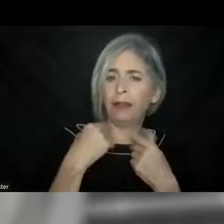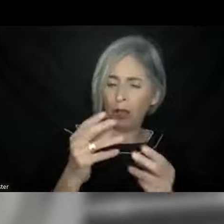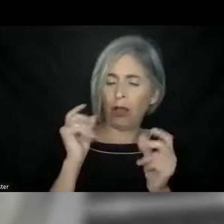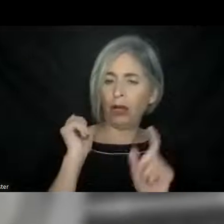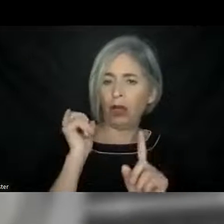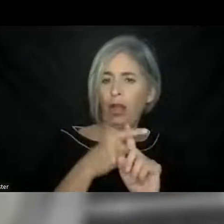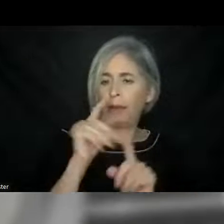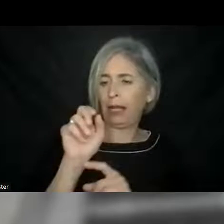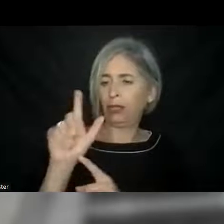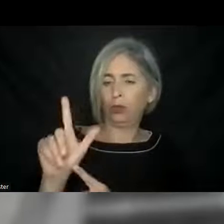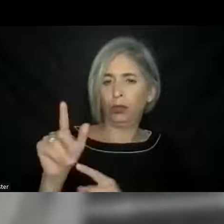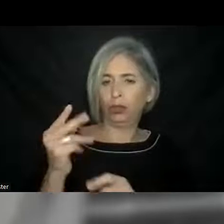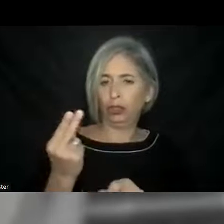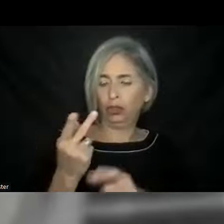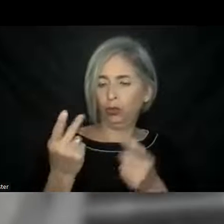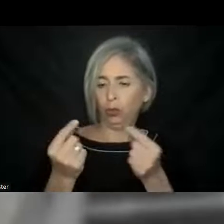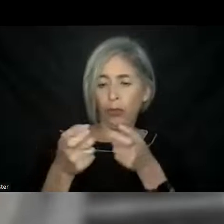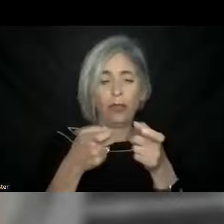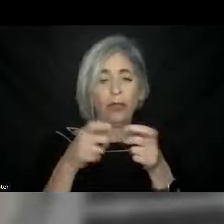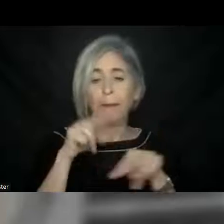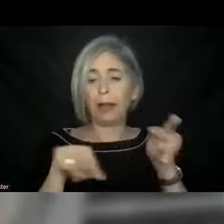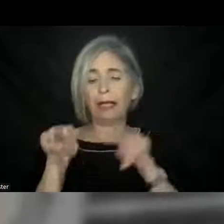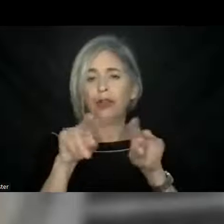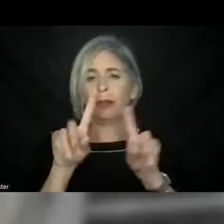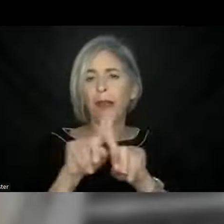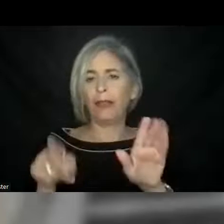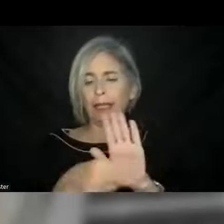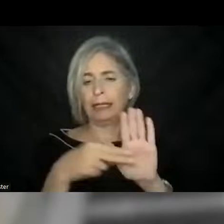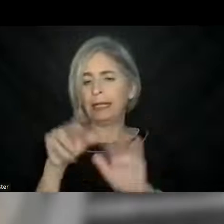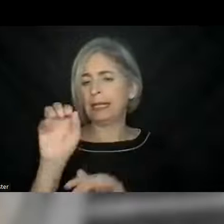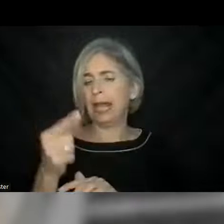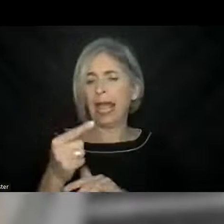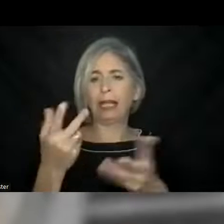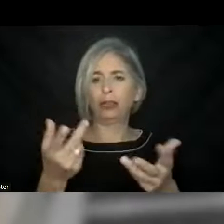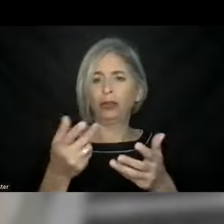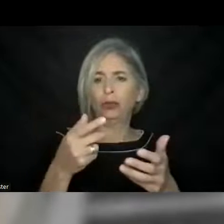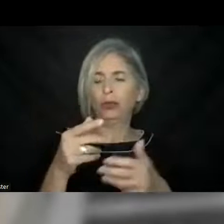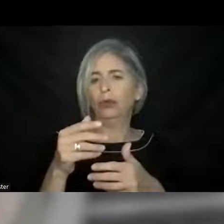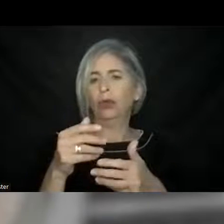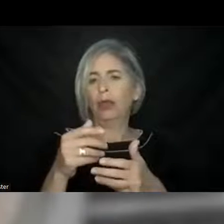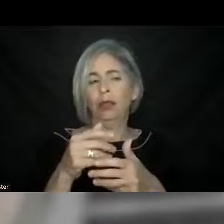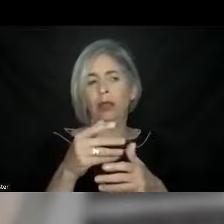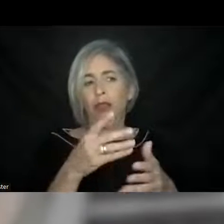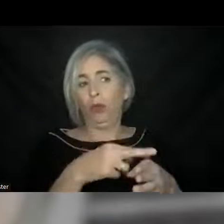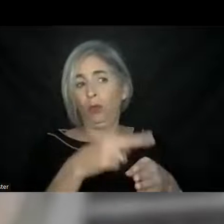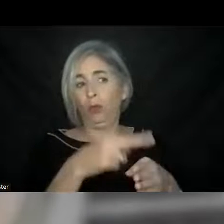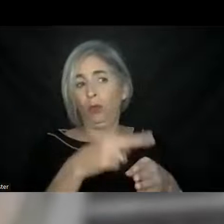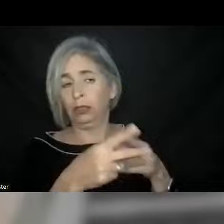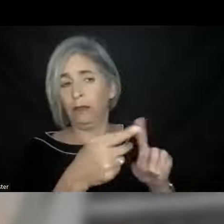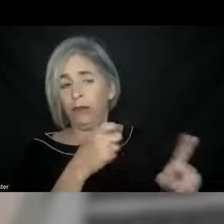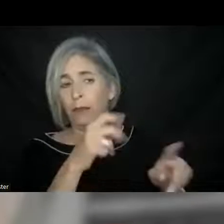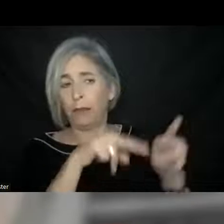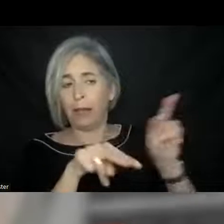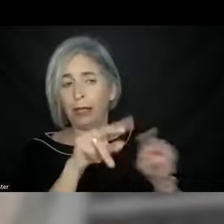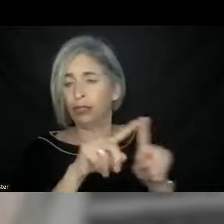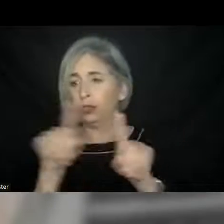tool to do the monitoring, but they could check the results from the monitoring tool to the accessibility statement if both were